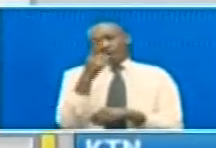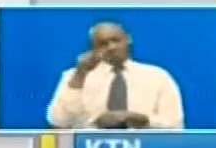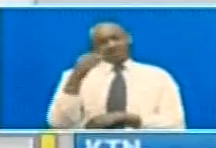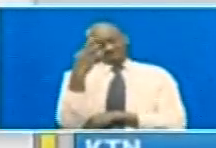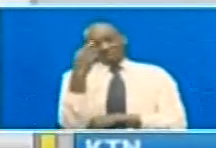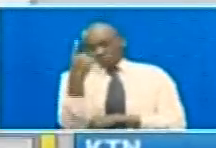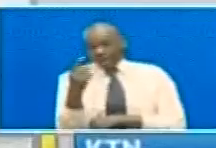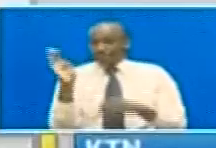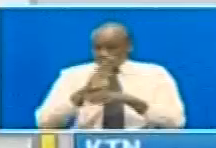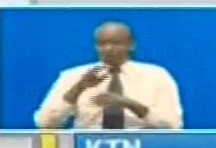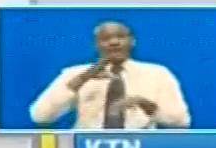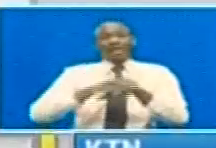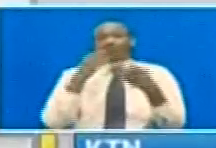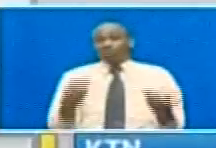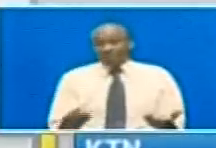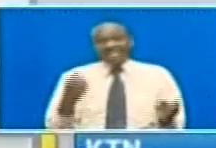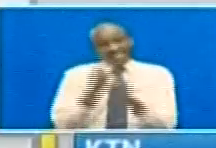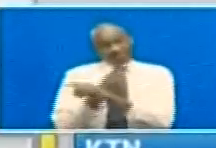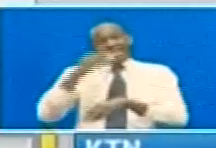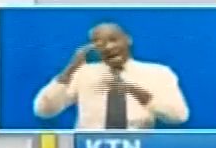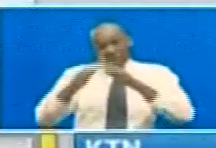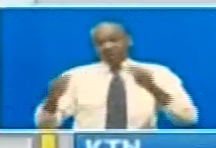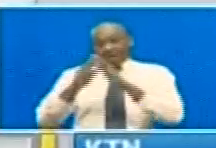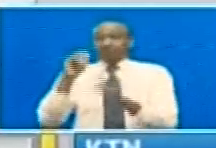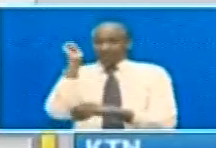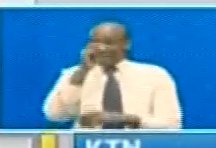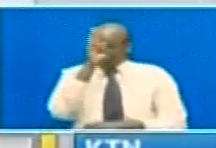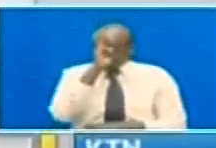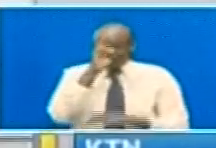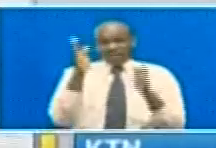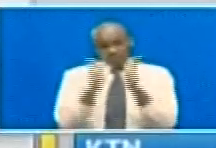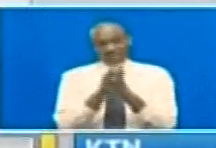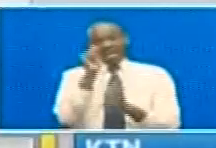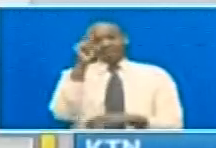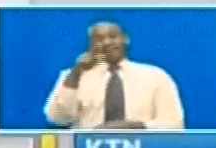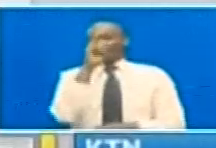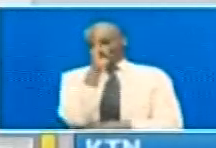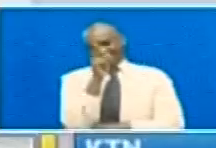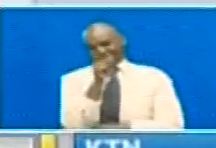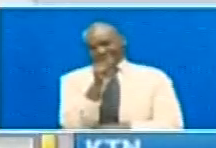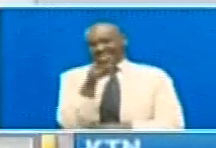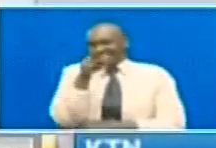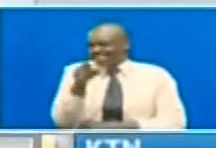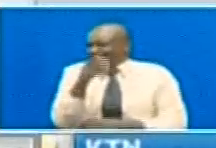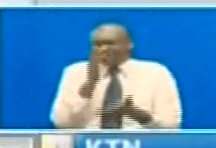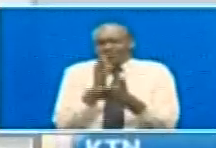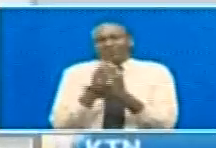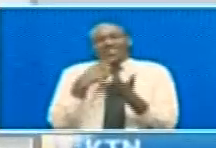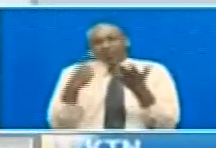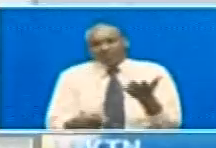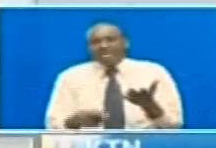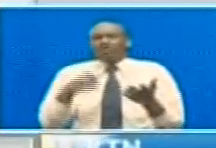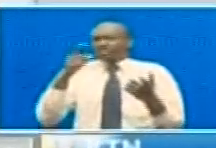billion shillings procuring 300 residential units for both Kenya Police and Administration Police. The units, quite ironically, would